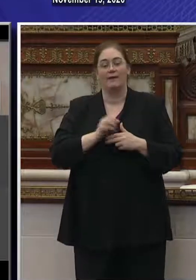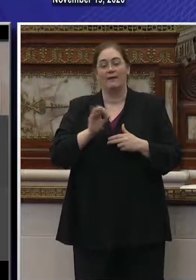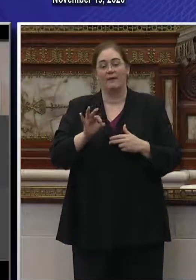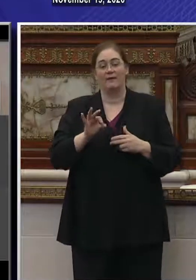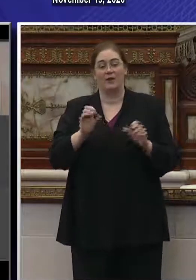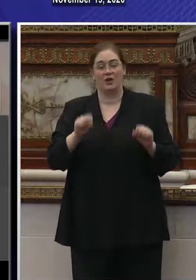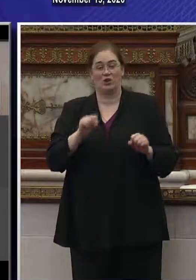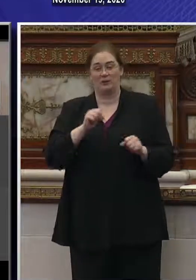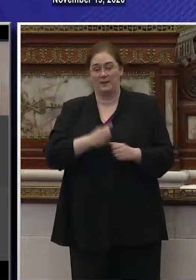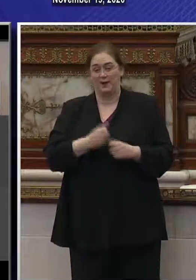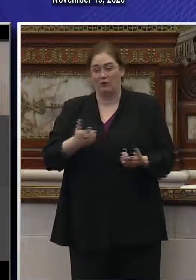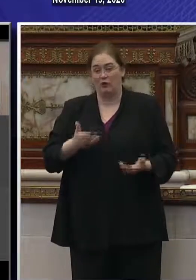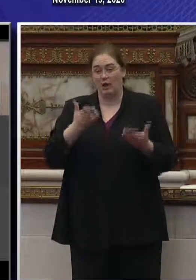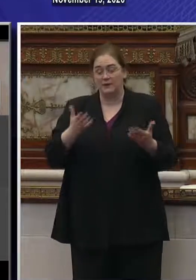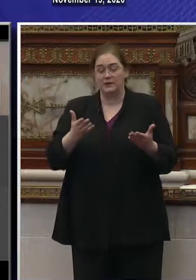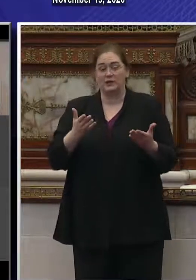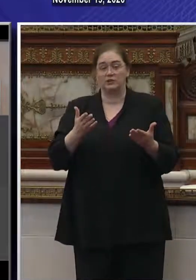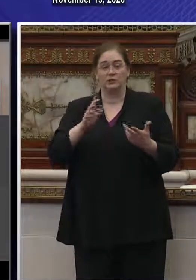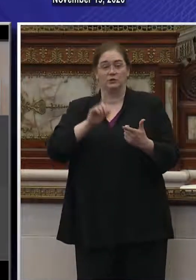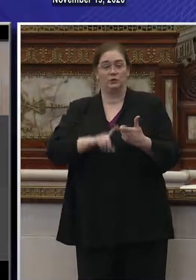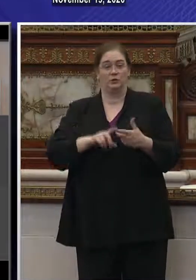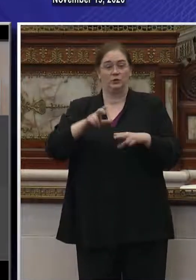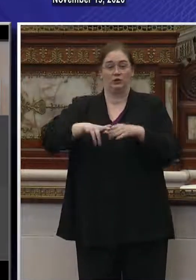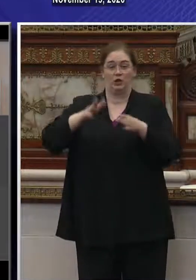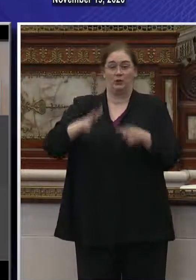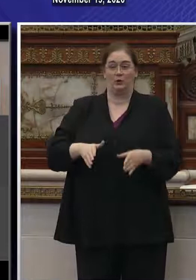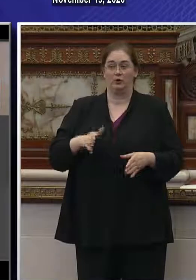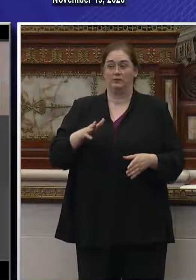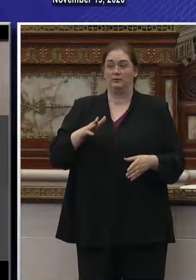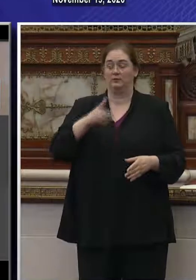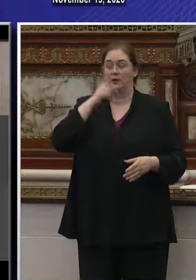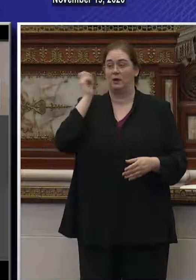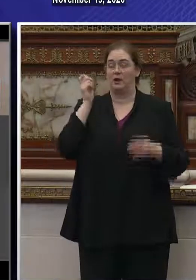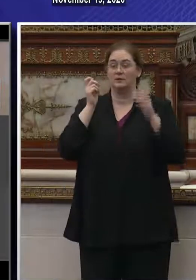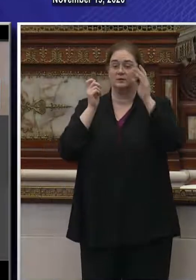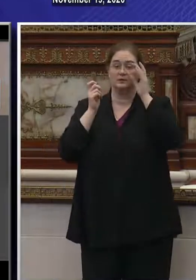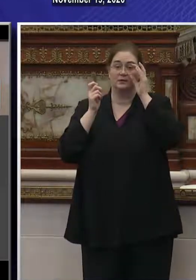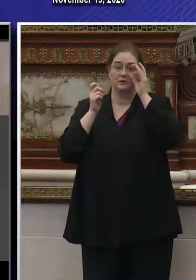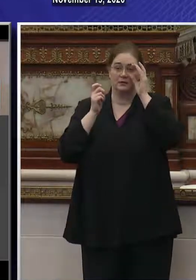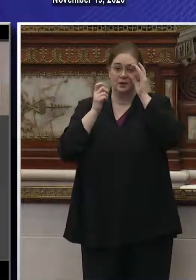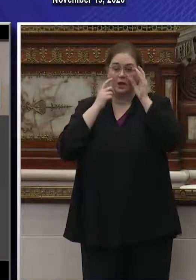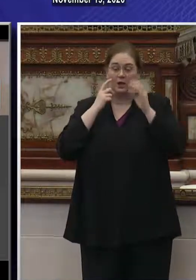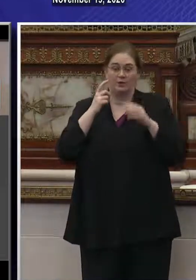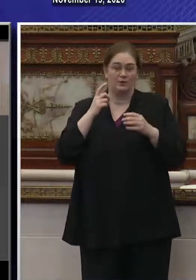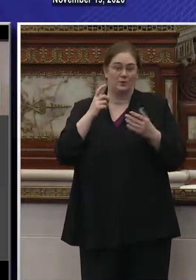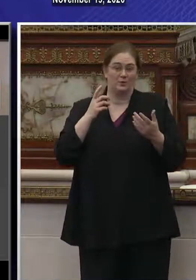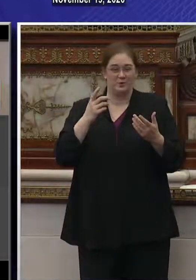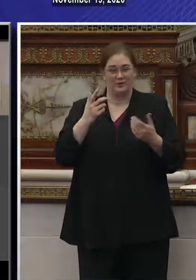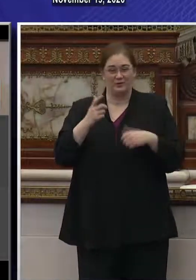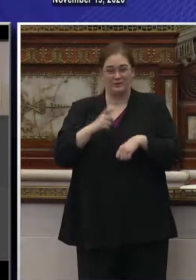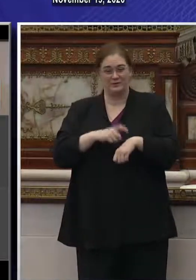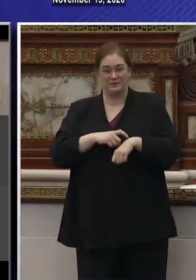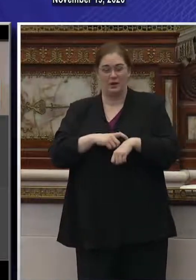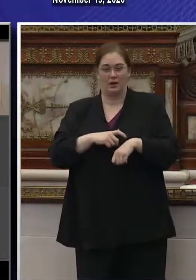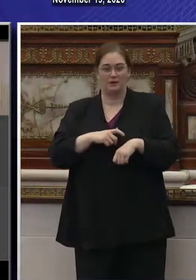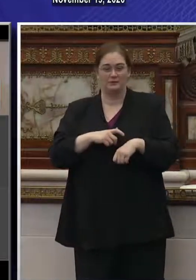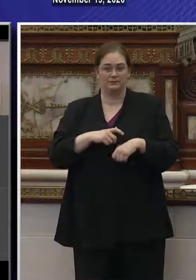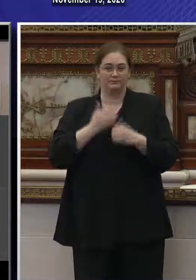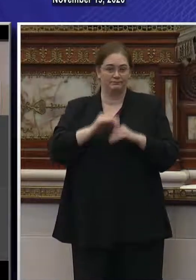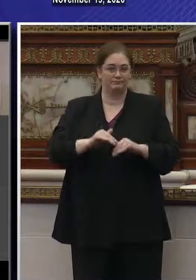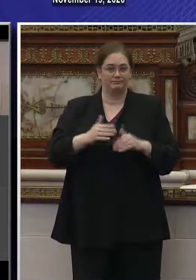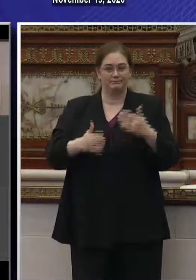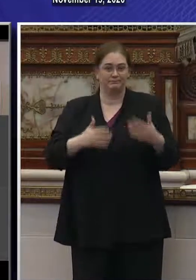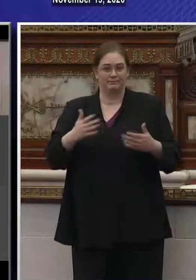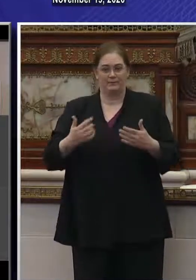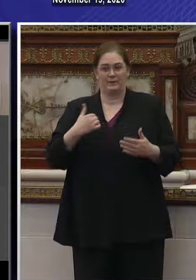If I can make a recommendation to the chair, because I know there's time, time restraints